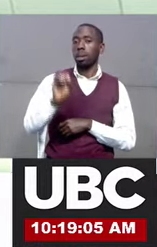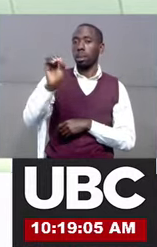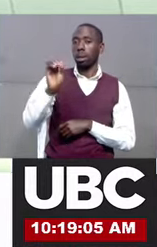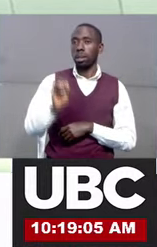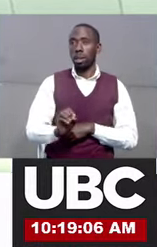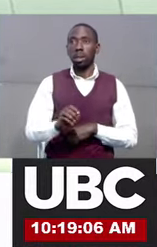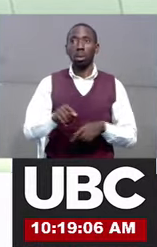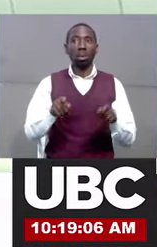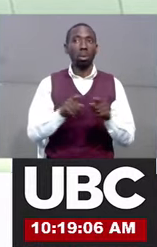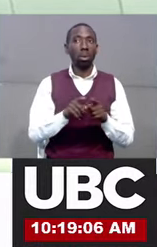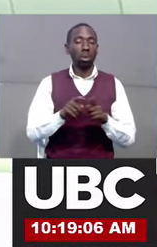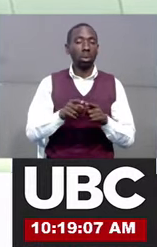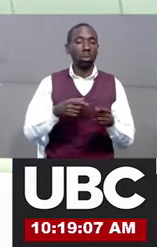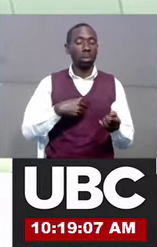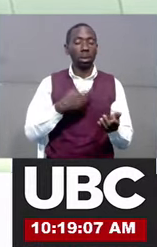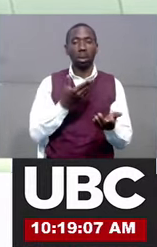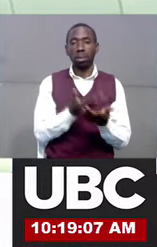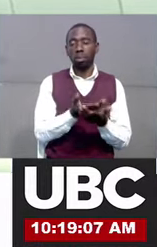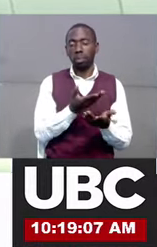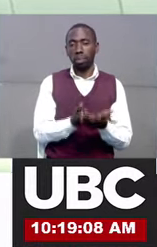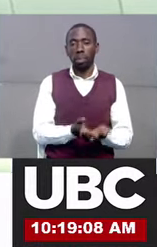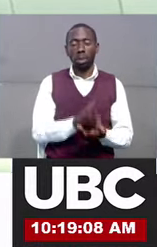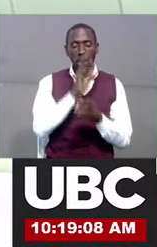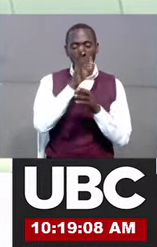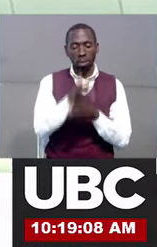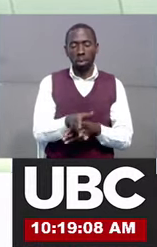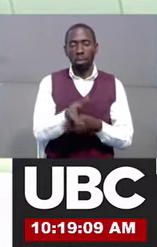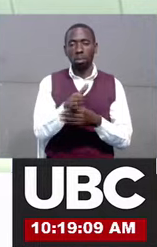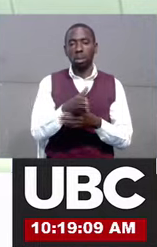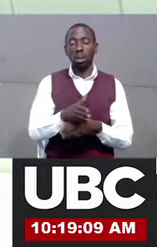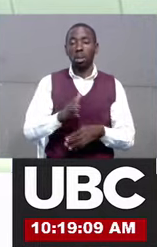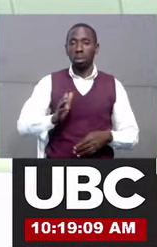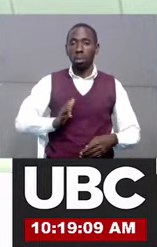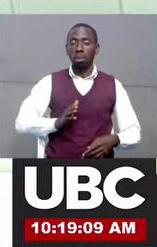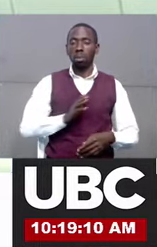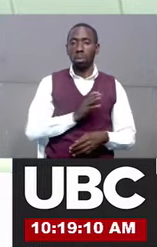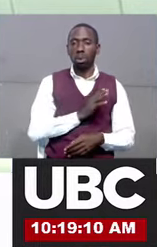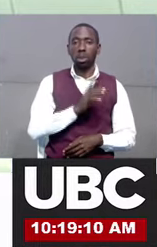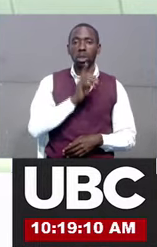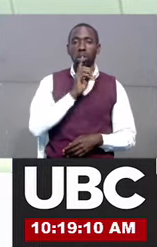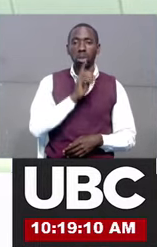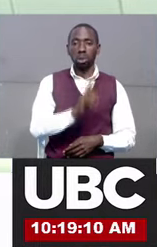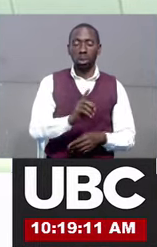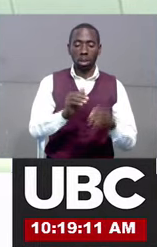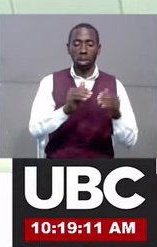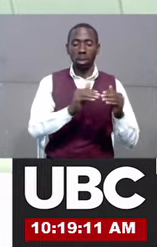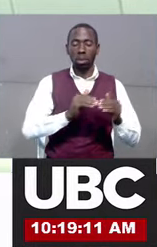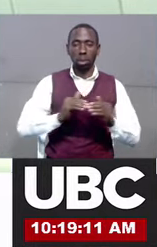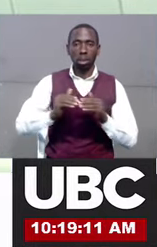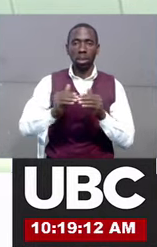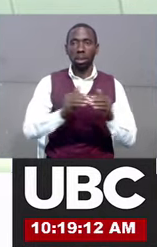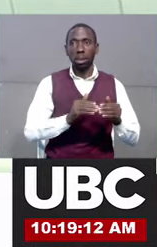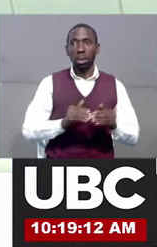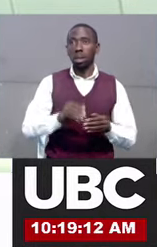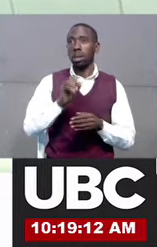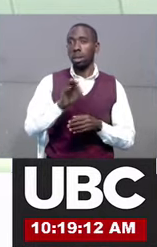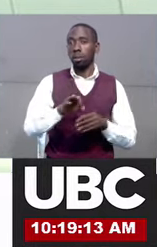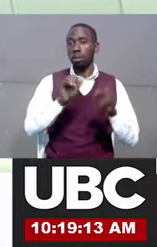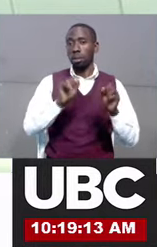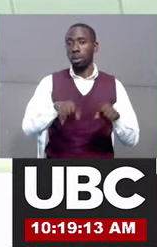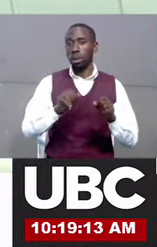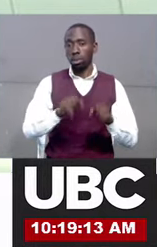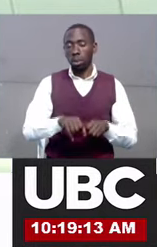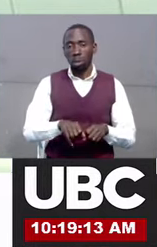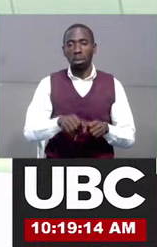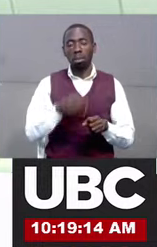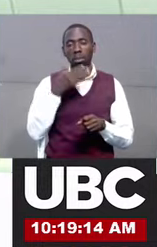could also call upon the Honorable Minister that the board ensures equity and fairness. If possible, if you can undergo the quota